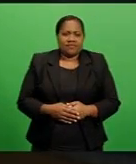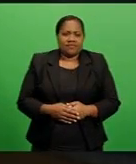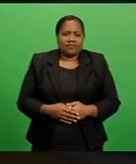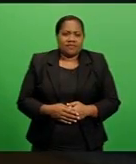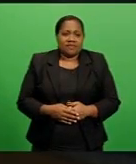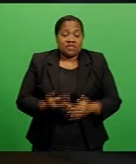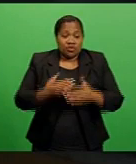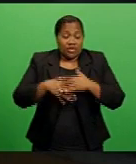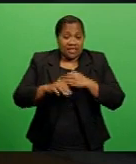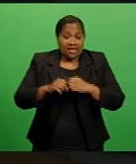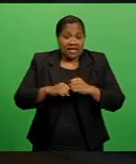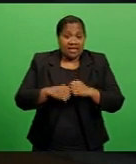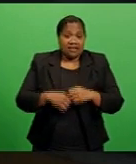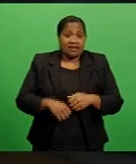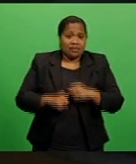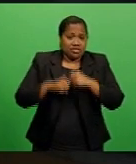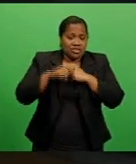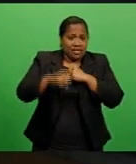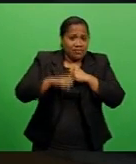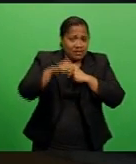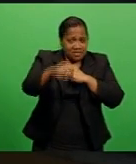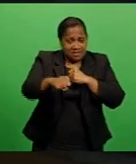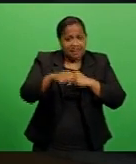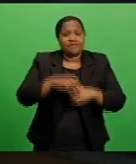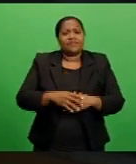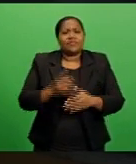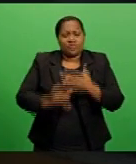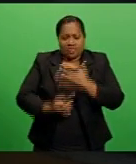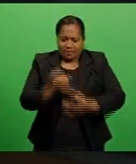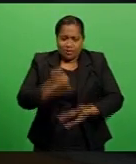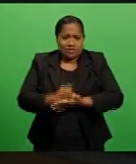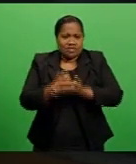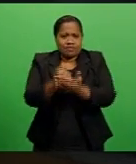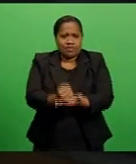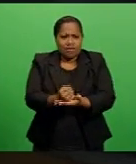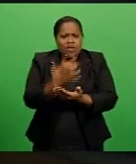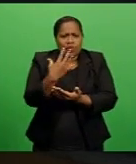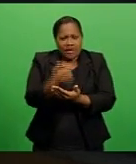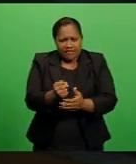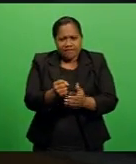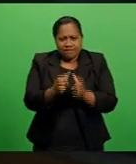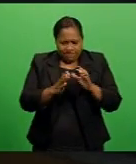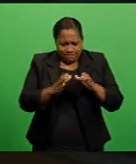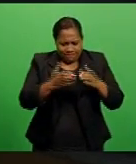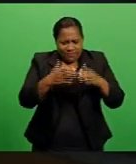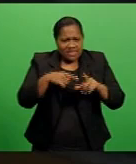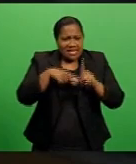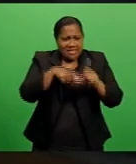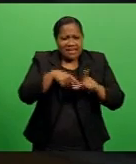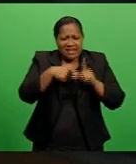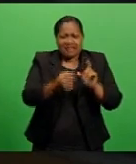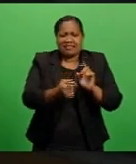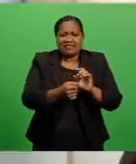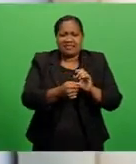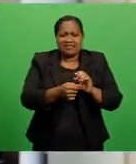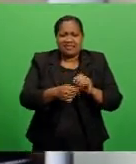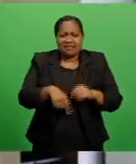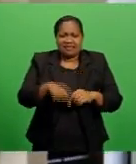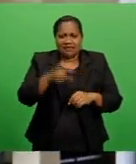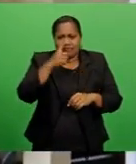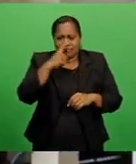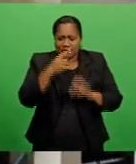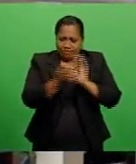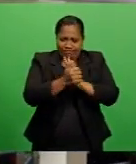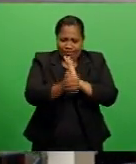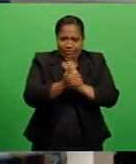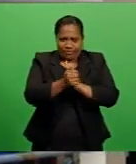scene, supporting and training upcoming fighters. We've got a club of young talent that we've been training.